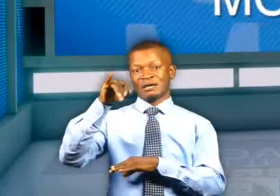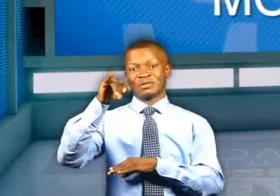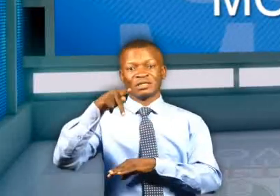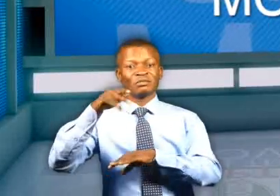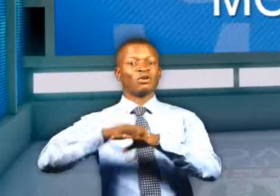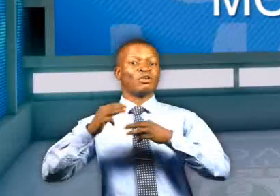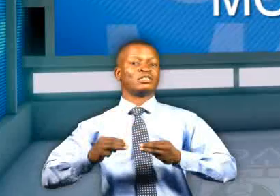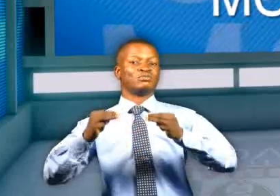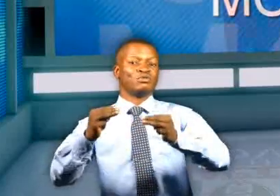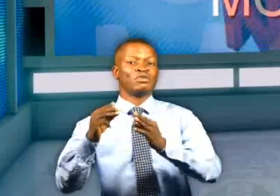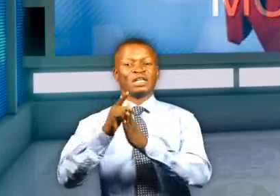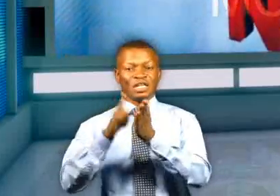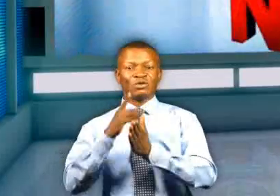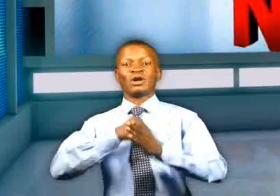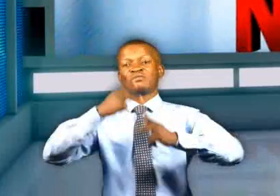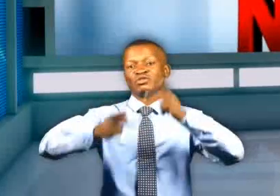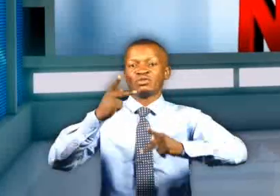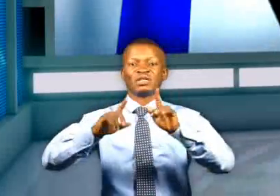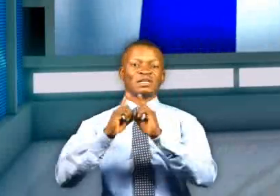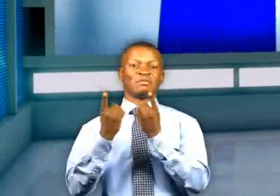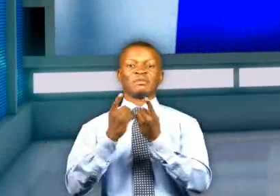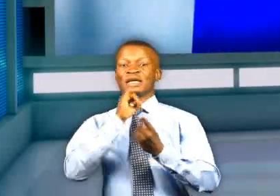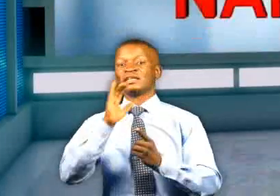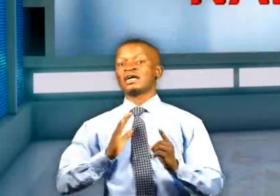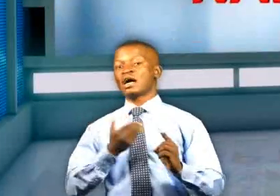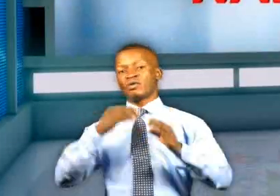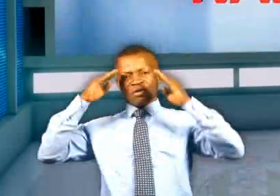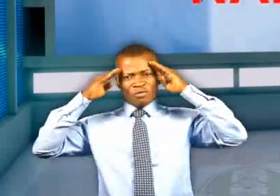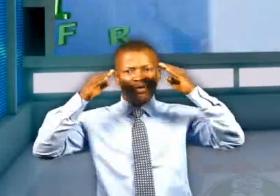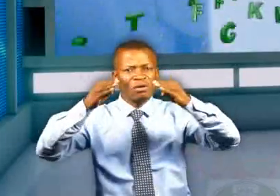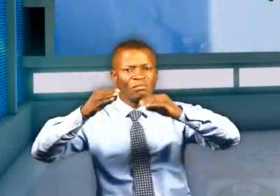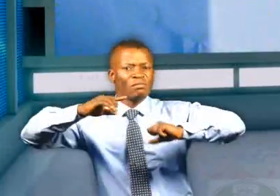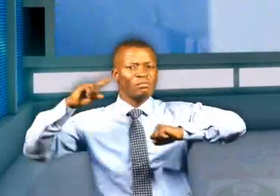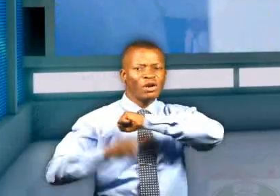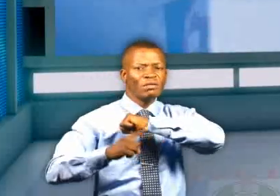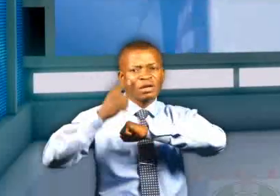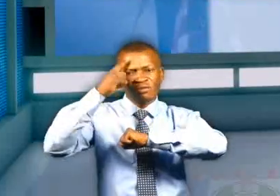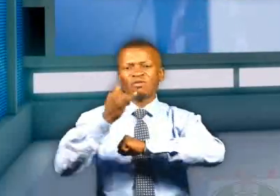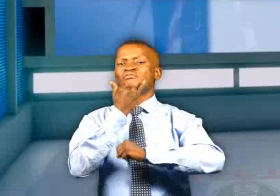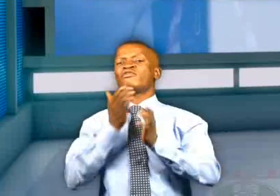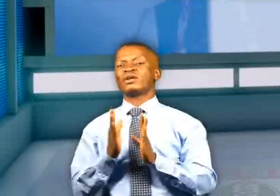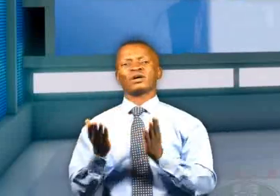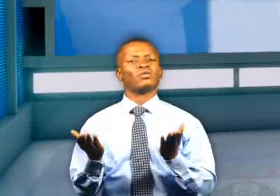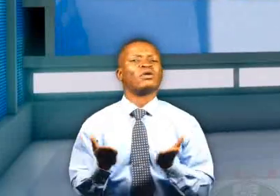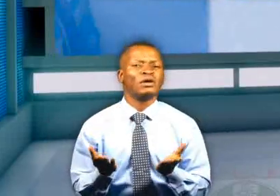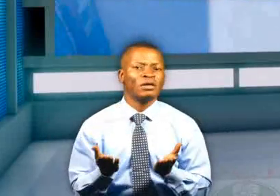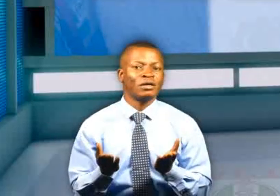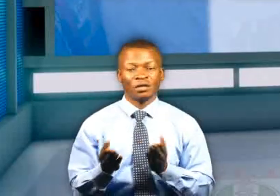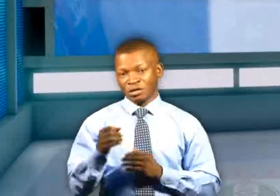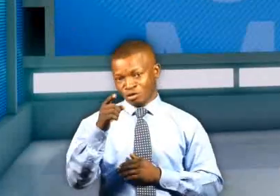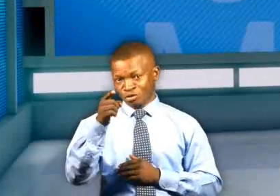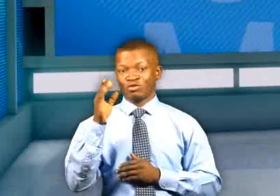The Move, the legal and prosecution department is our focus. What are the penalties for offenders?